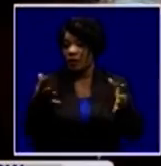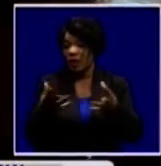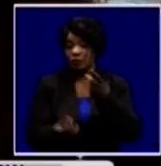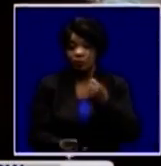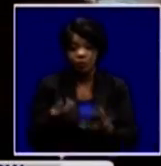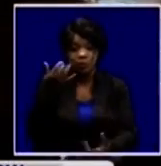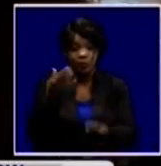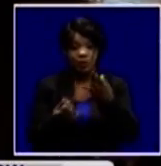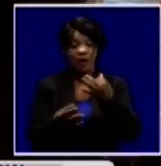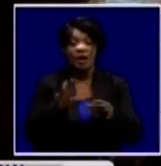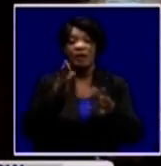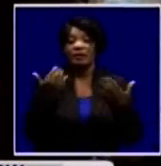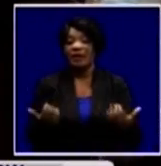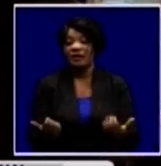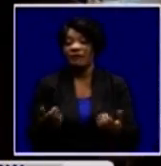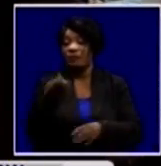there we'll produce